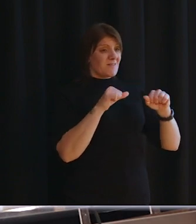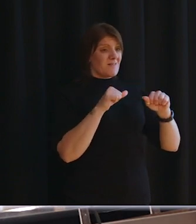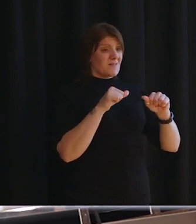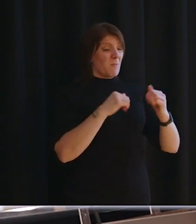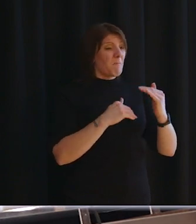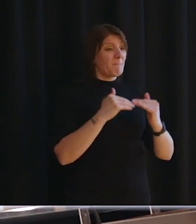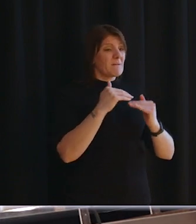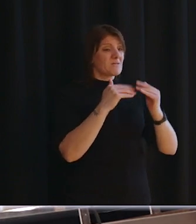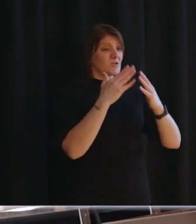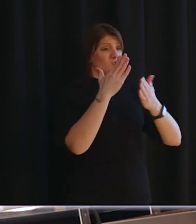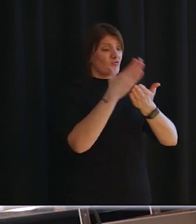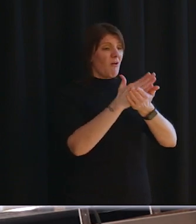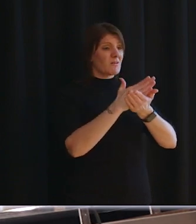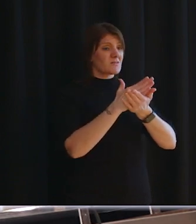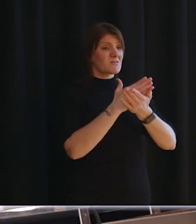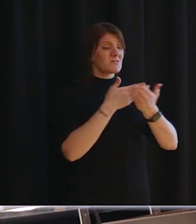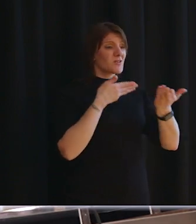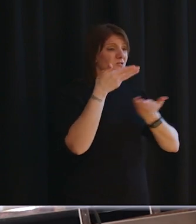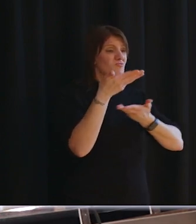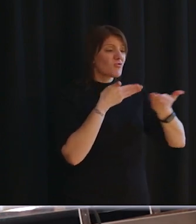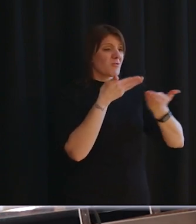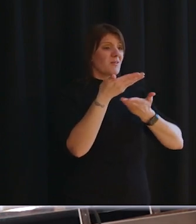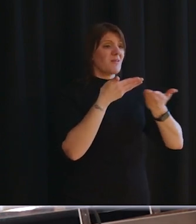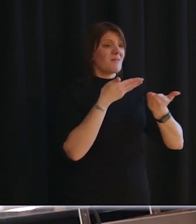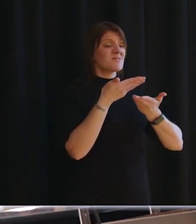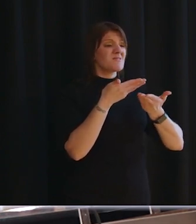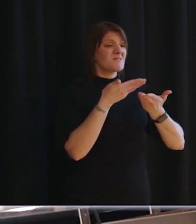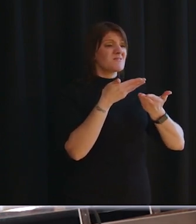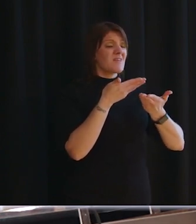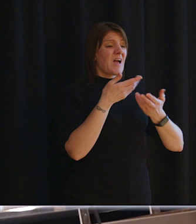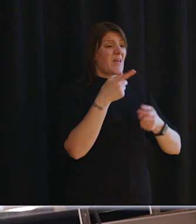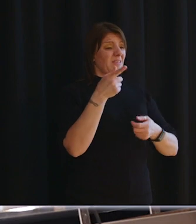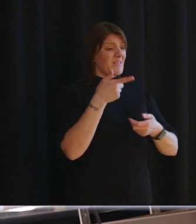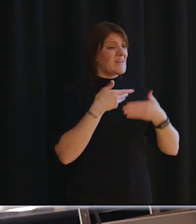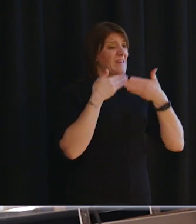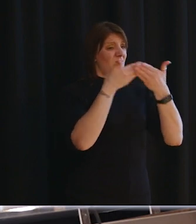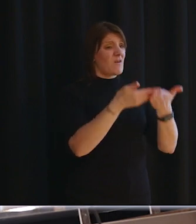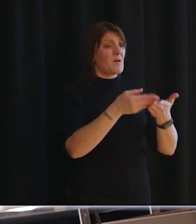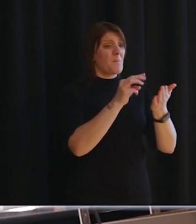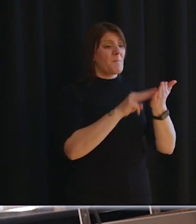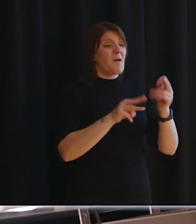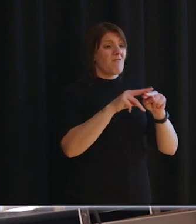they needed, they were a dream. They really,